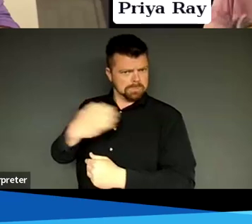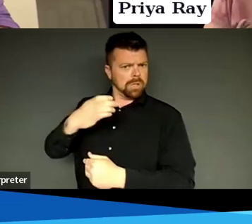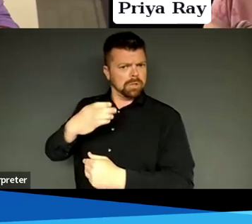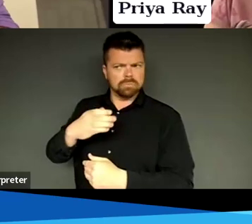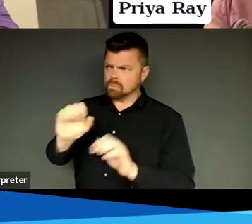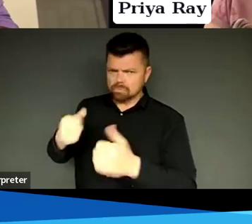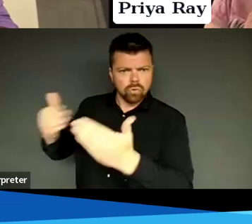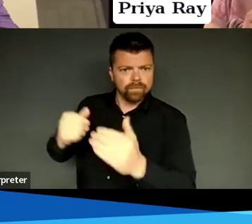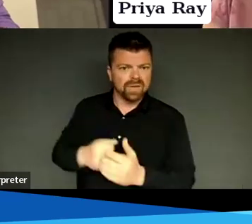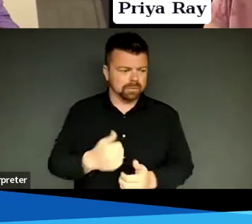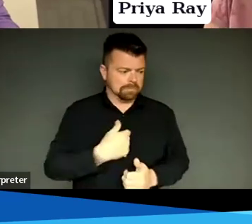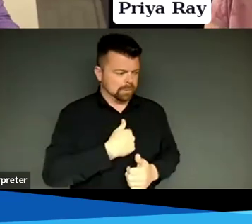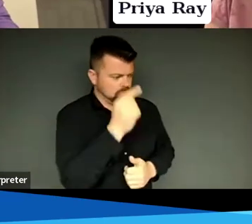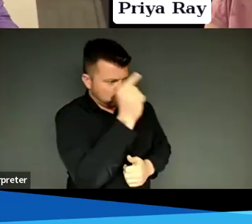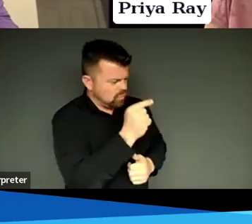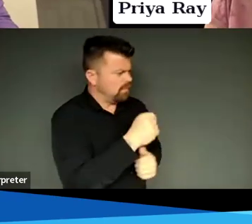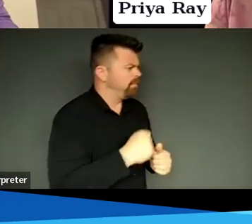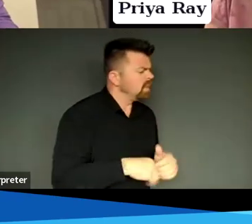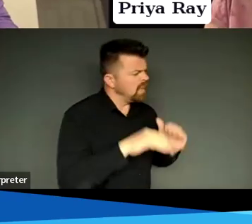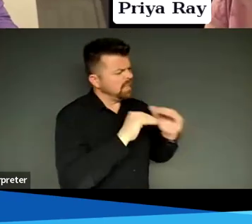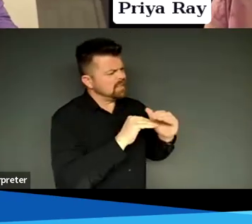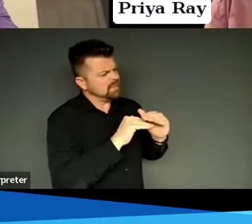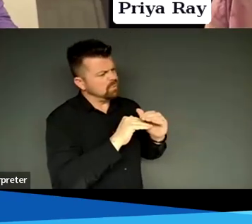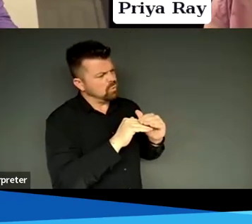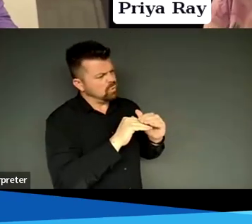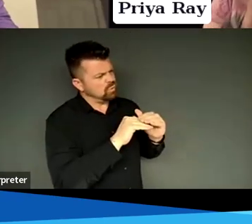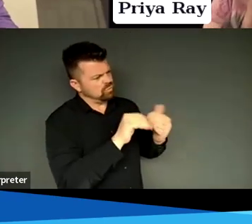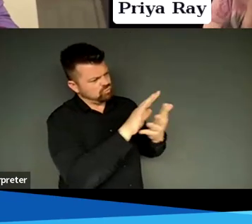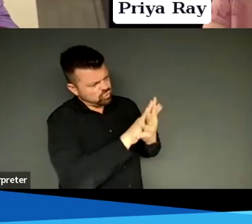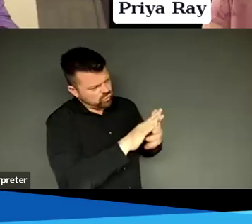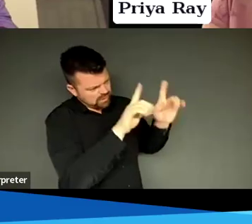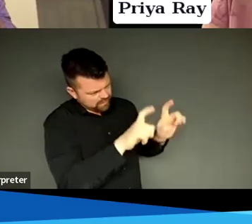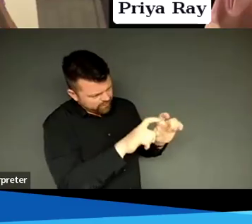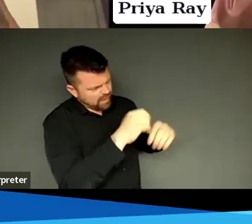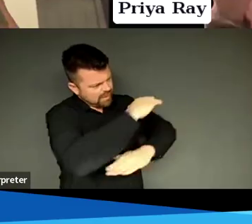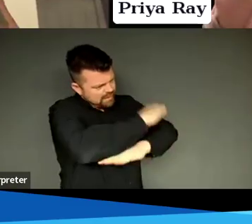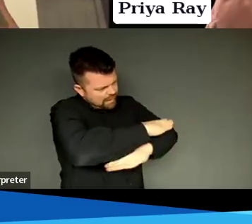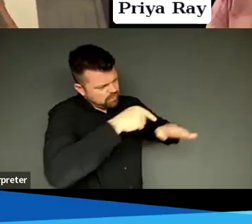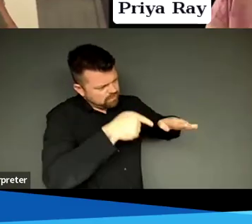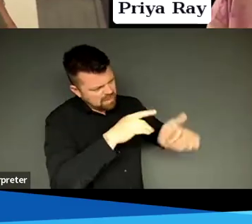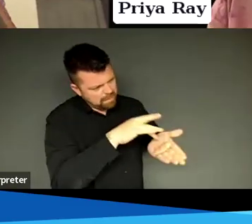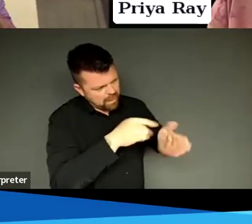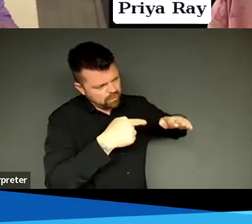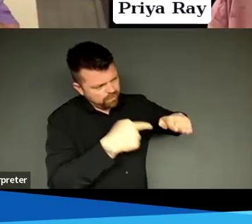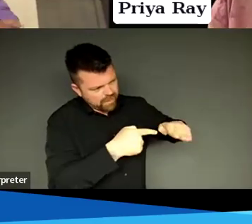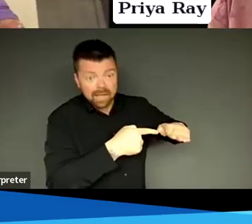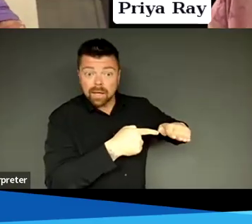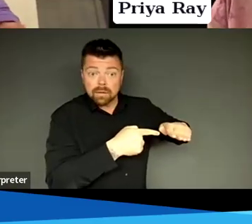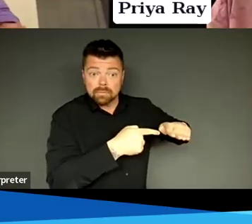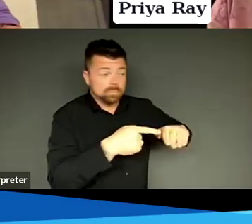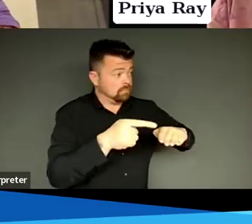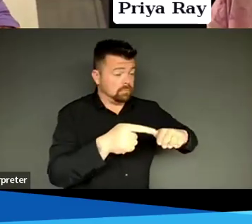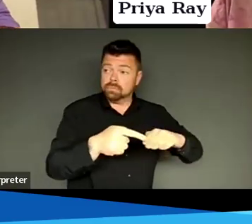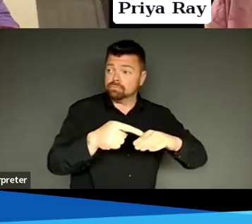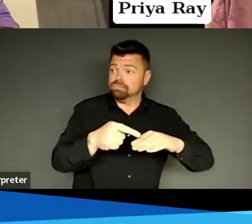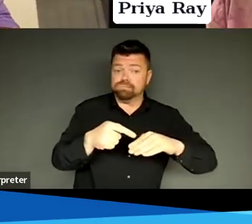and I Googled accessible exam yeah. tables, got the website and emailed them. And they wrote me back a few weeks later and they're like, oh,